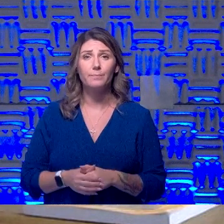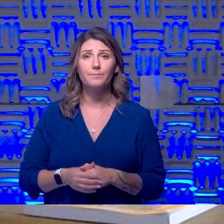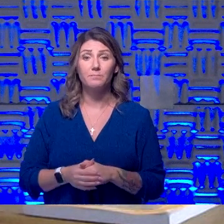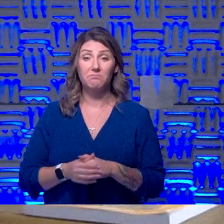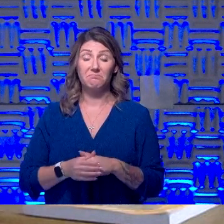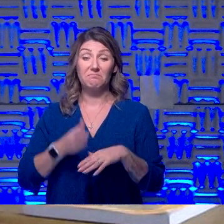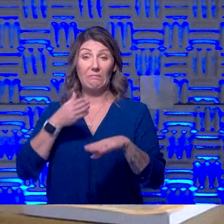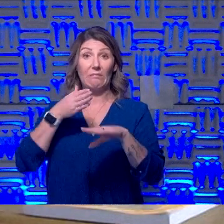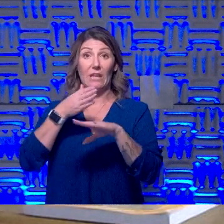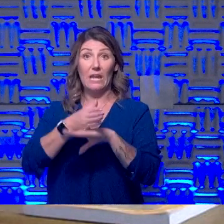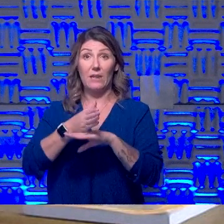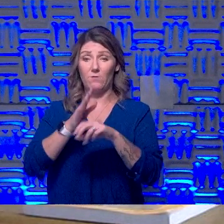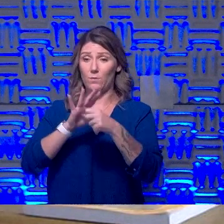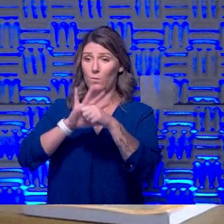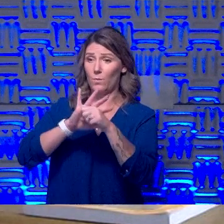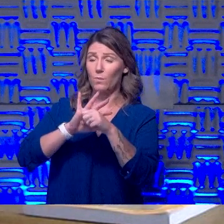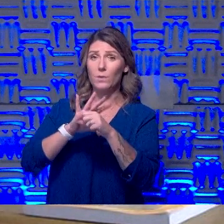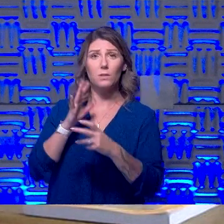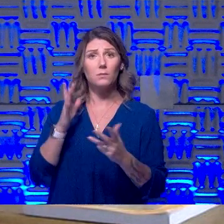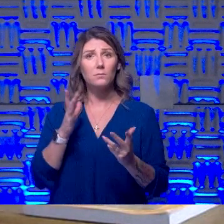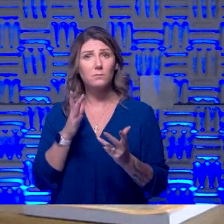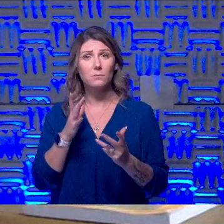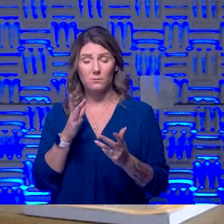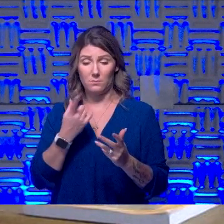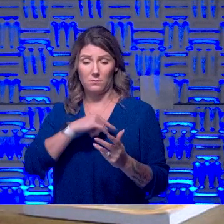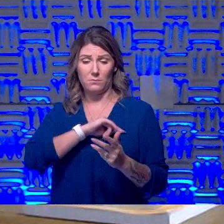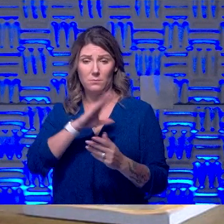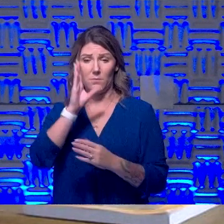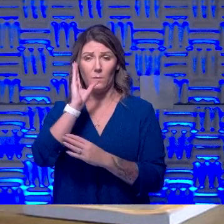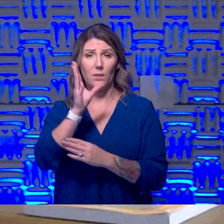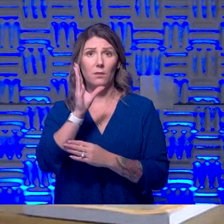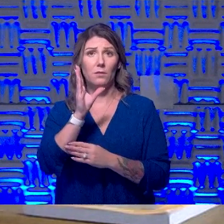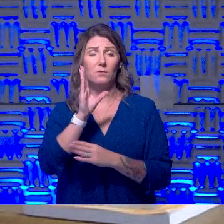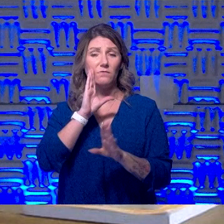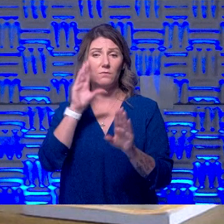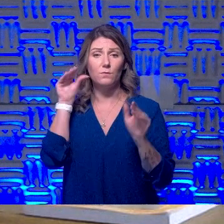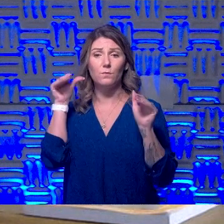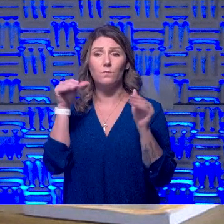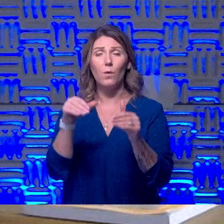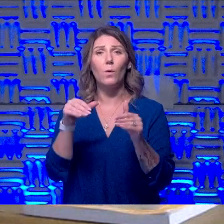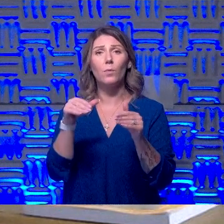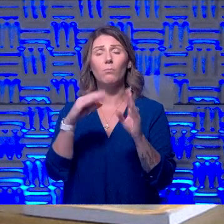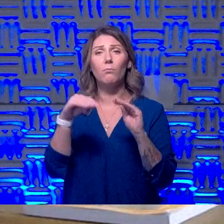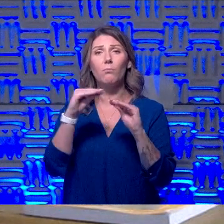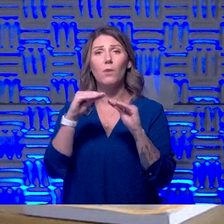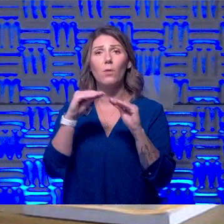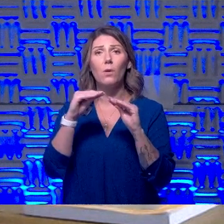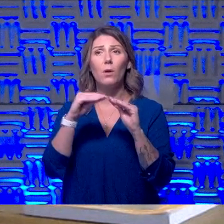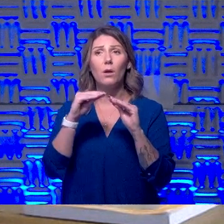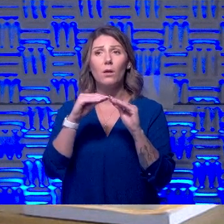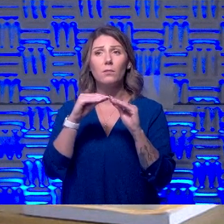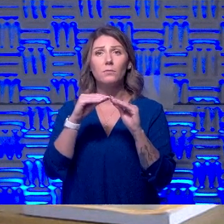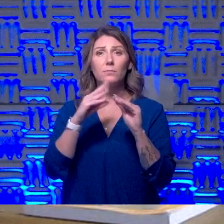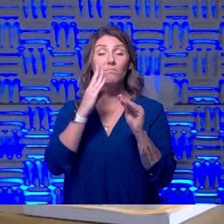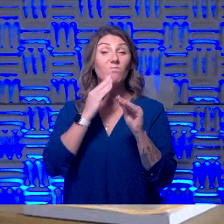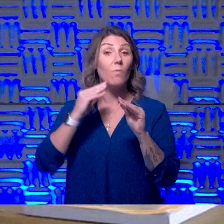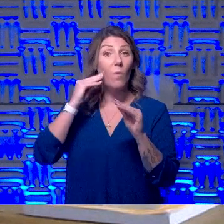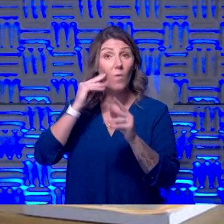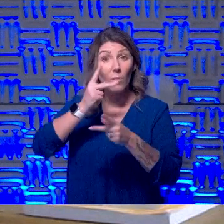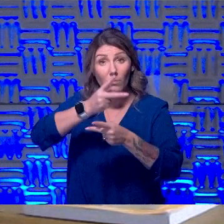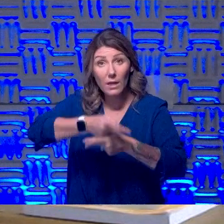After COVID, are we going to be focused more on home-based care